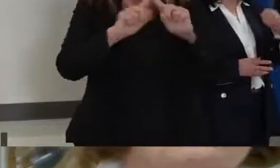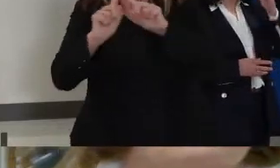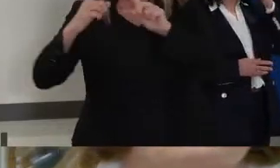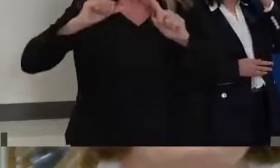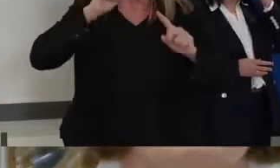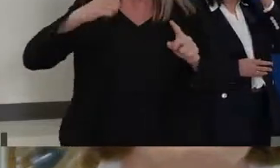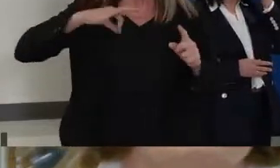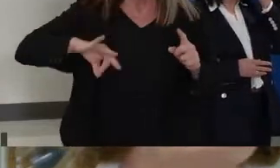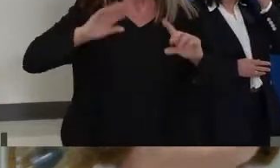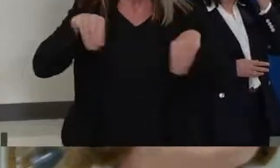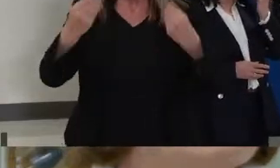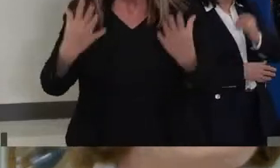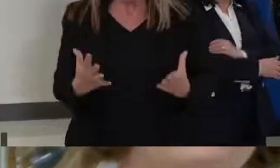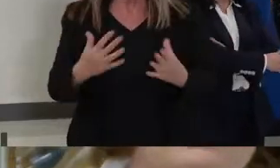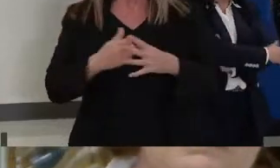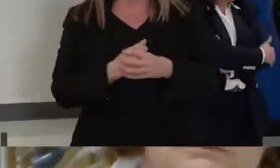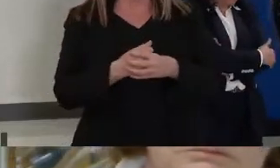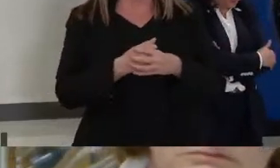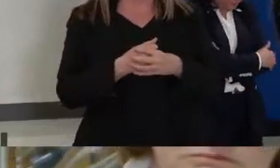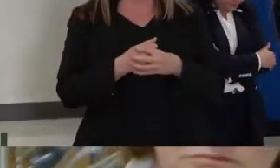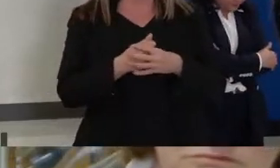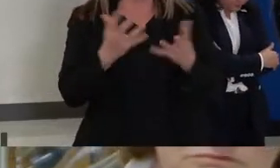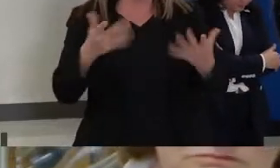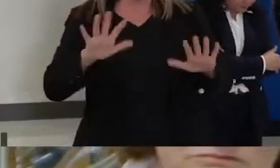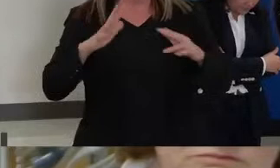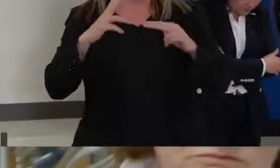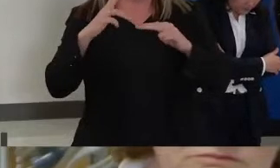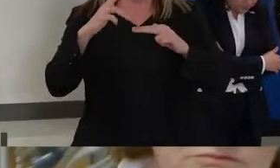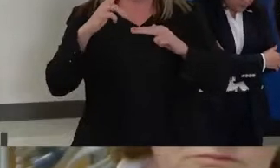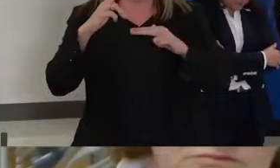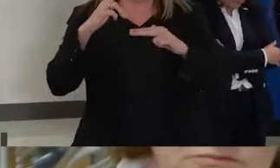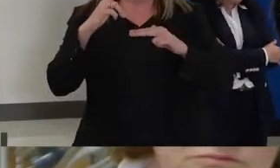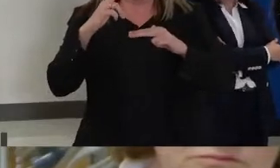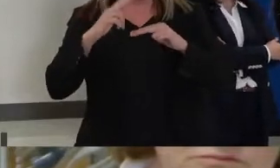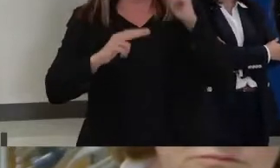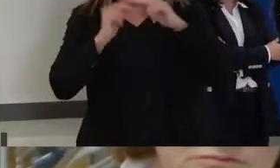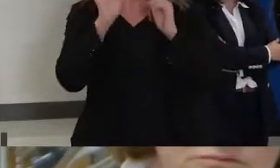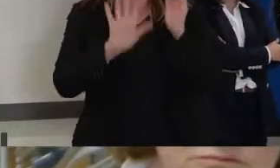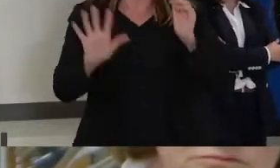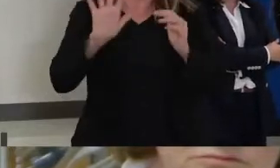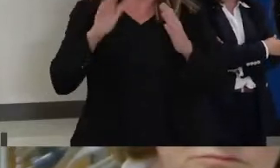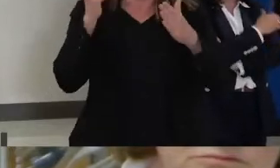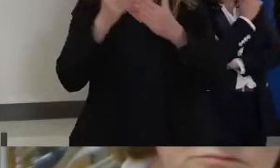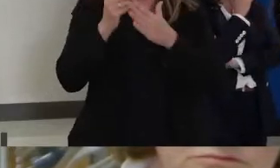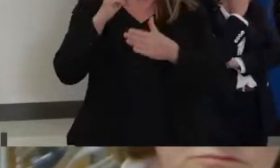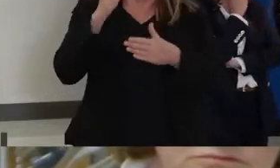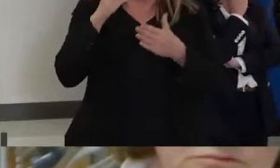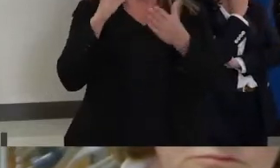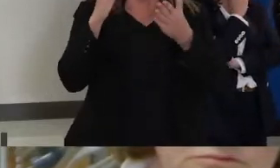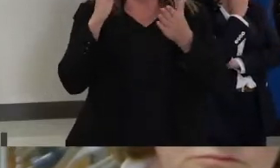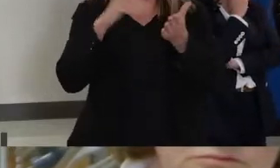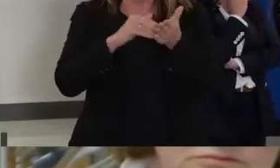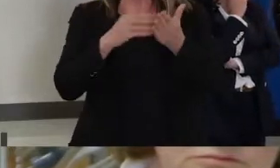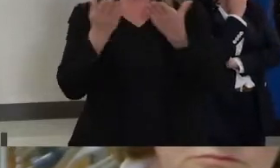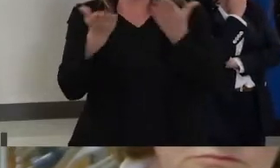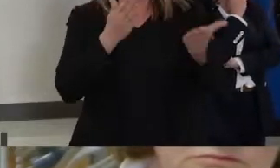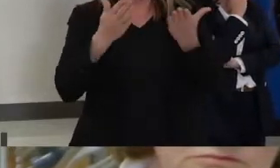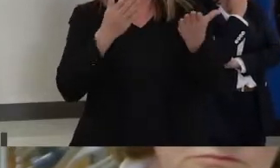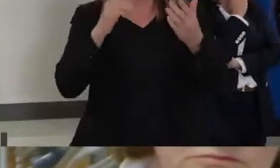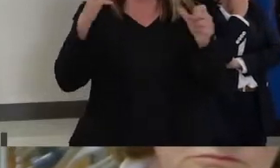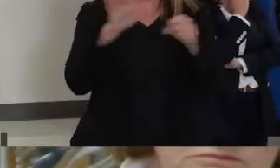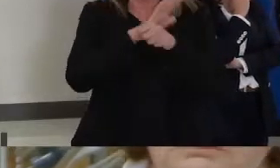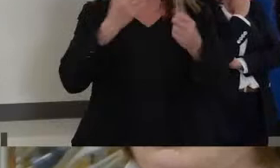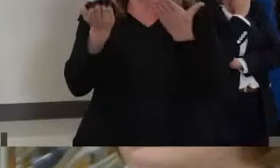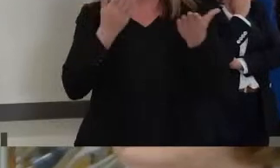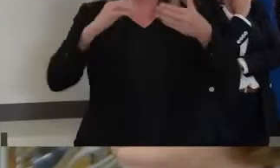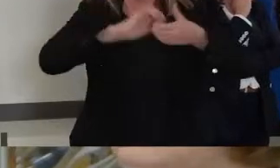providers, have built close to 100,000 full-service partnerships during